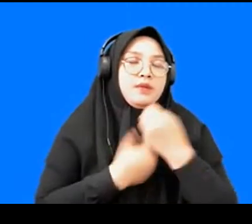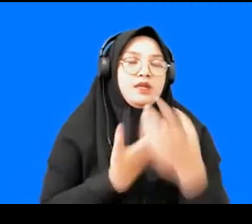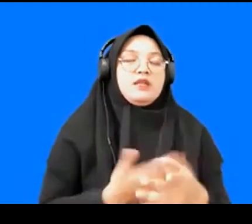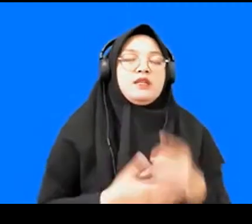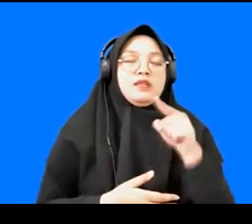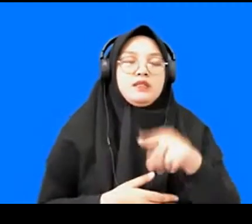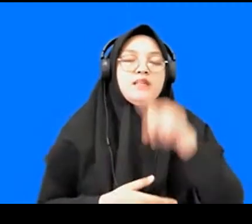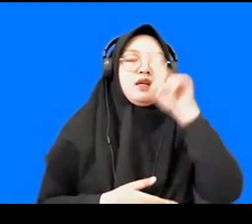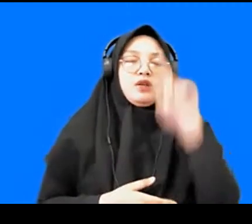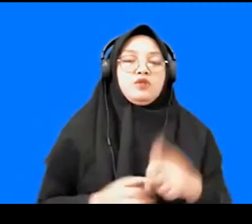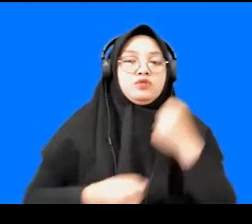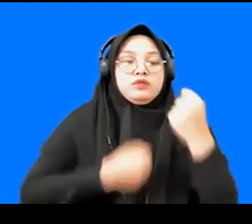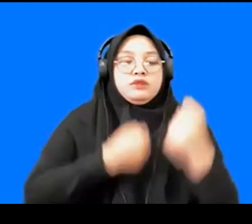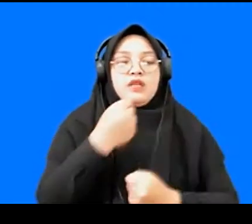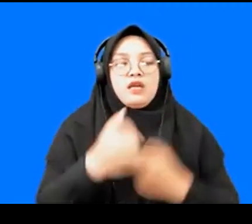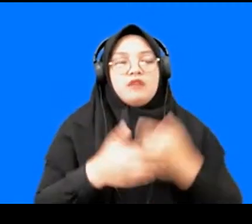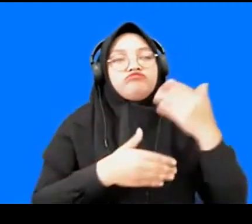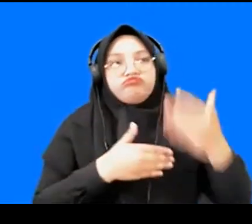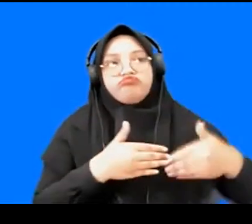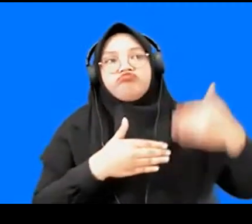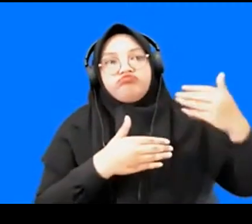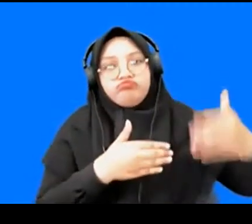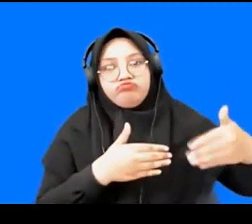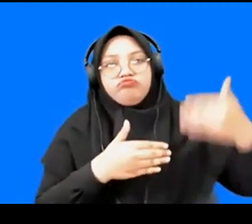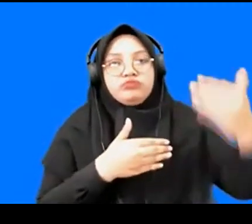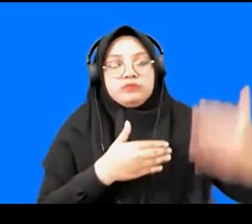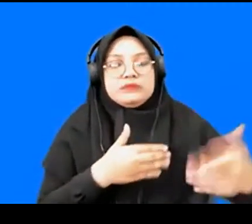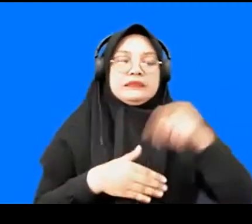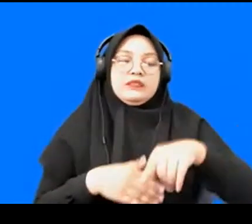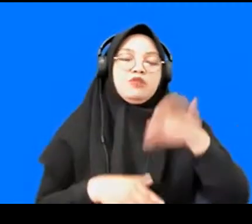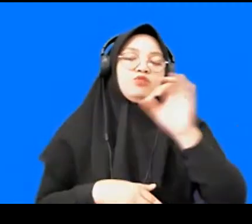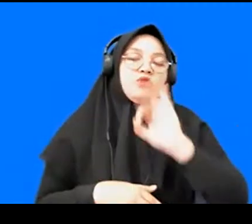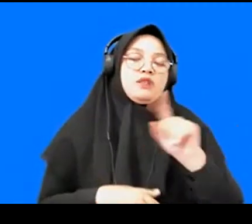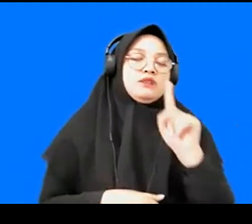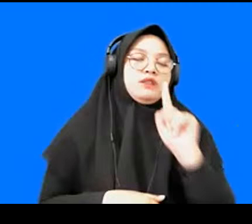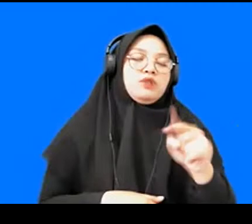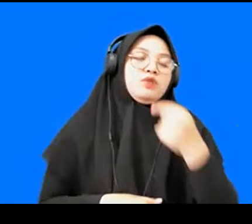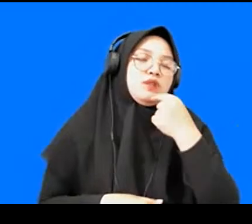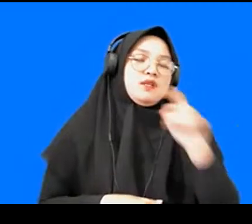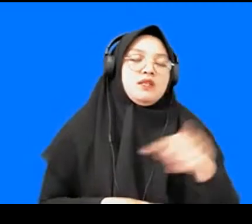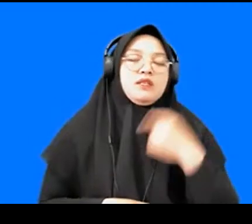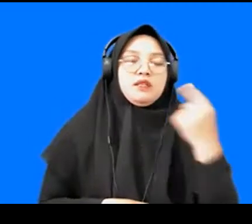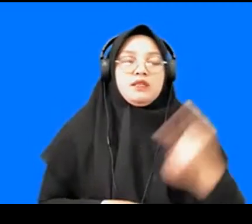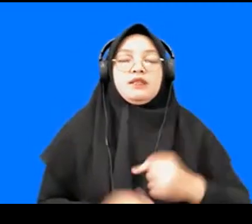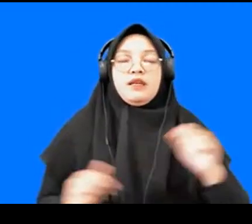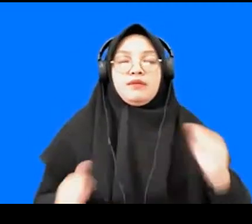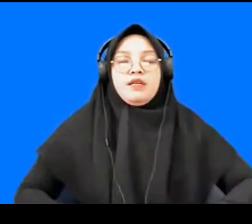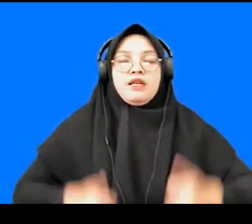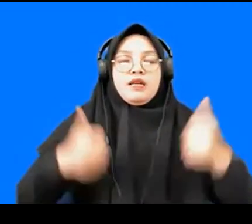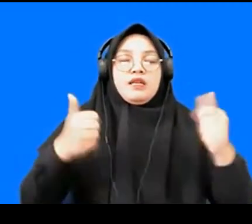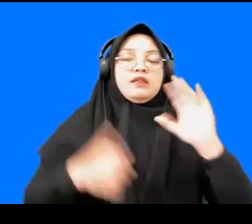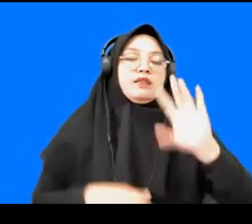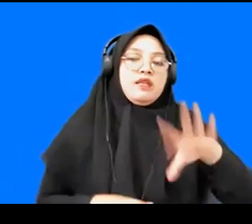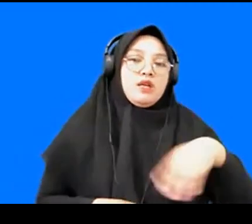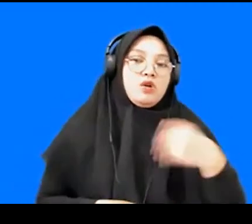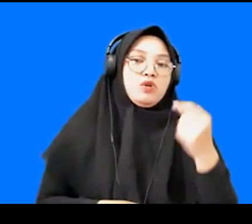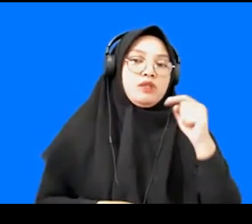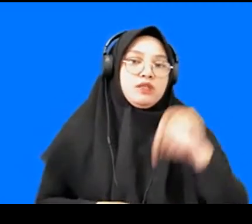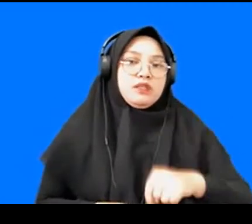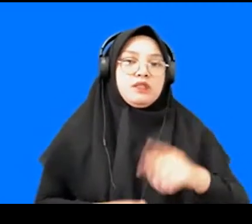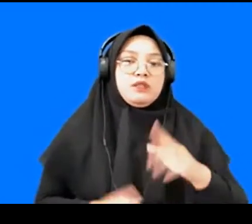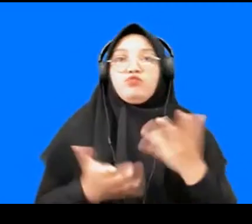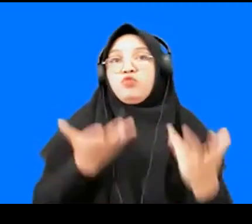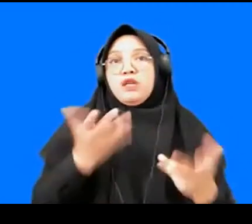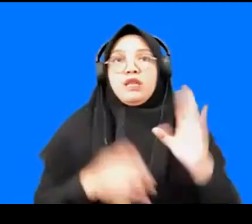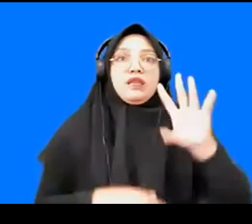beyond. This is not something we are going to win this year, yep, perhaps not even next year, but we, yep, shall. Thank you.